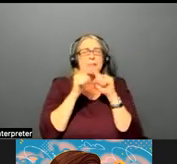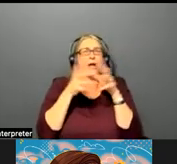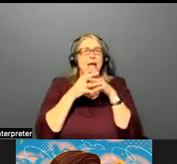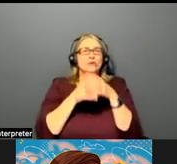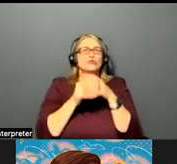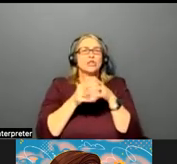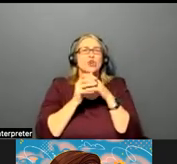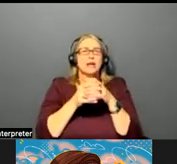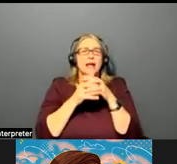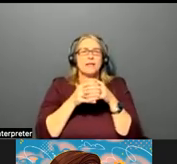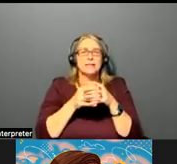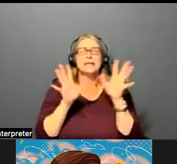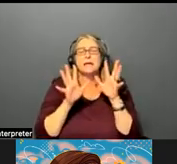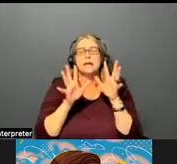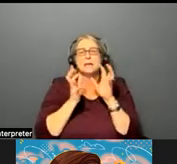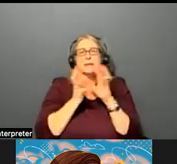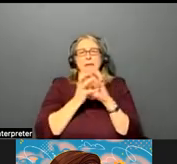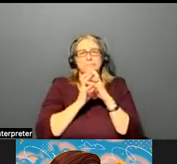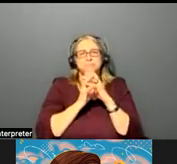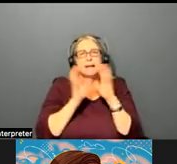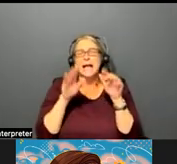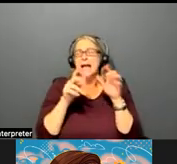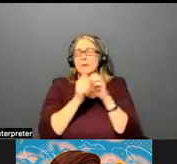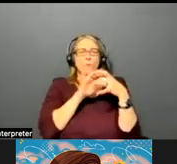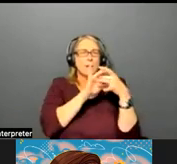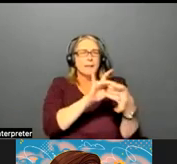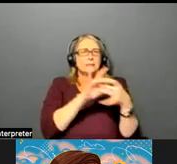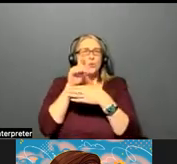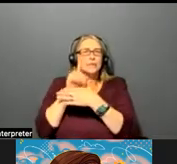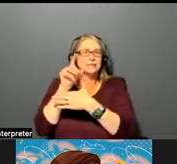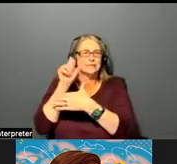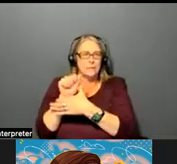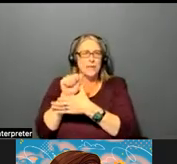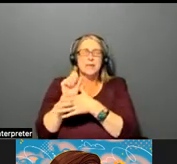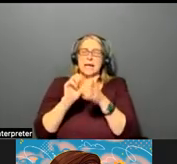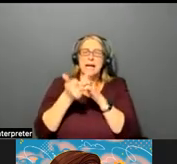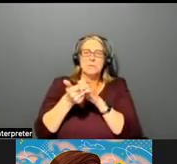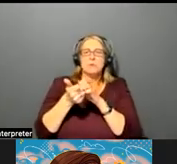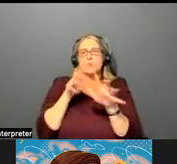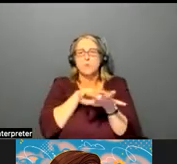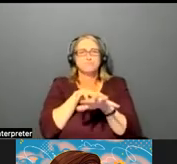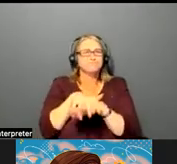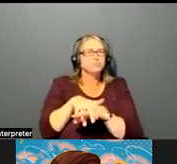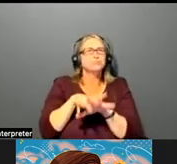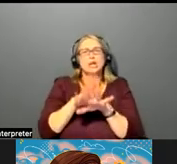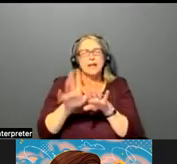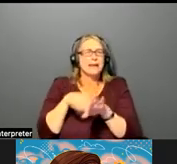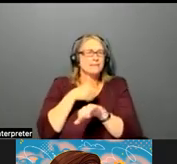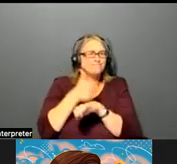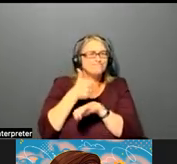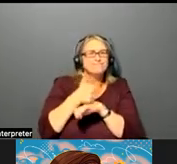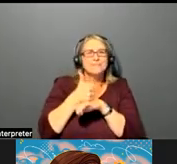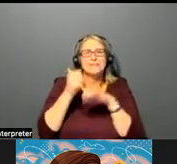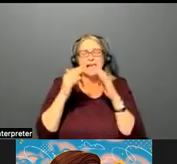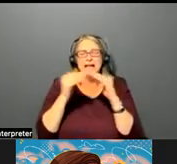intersectionality and how it applies to disability and how that will really settle in the framework of how centers